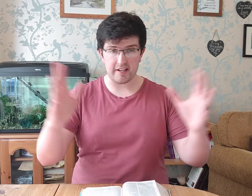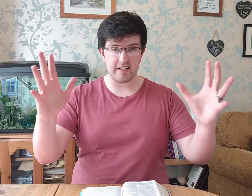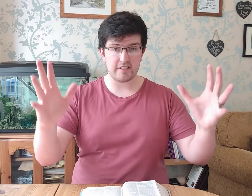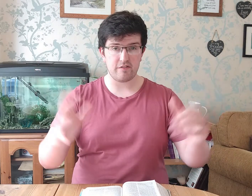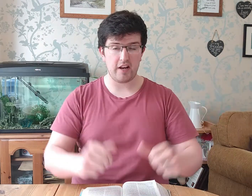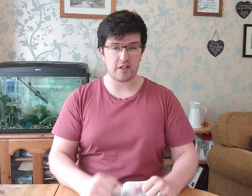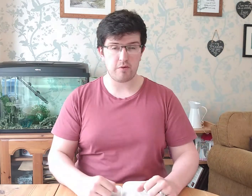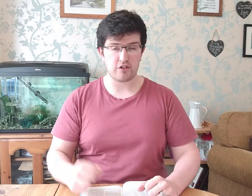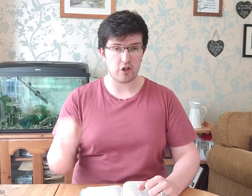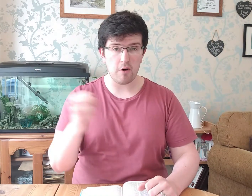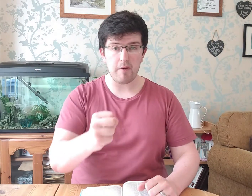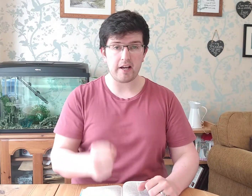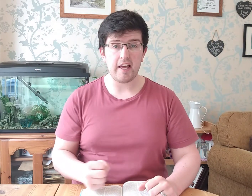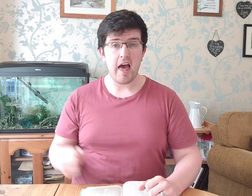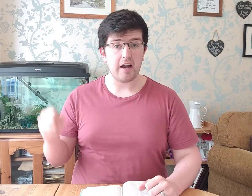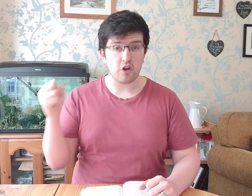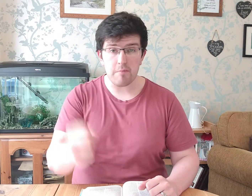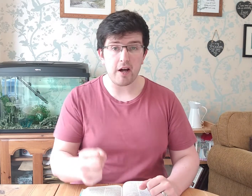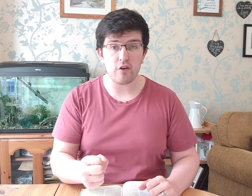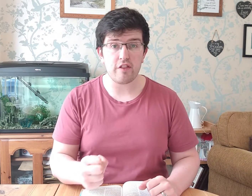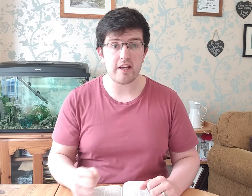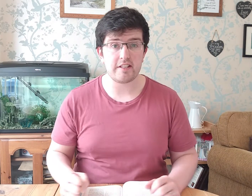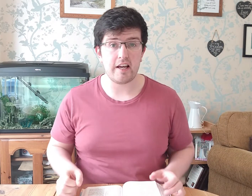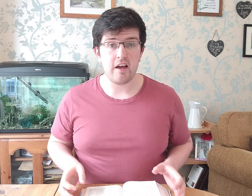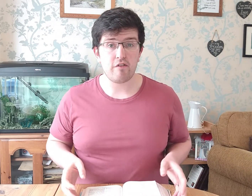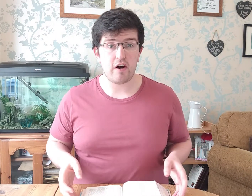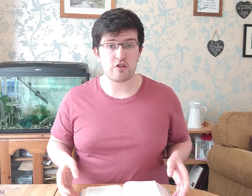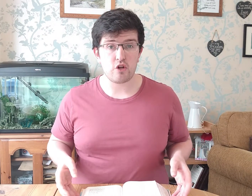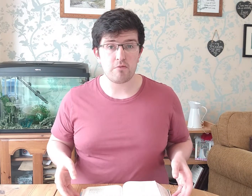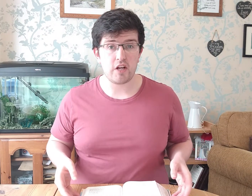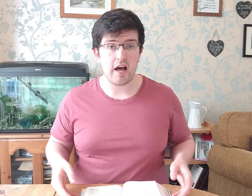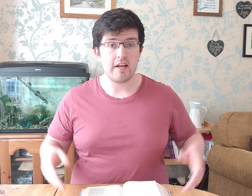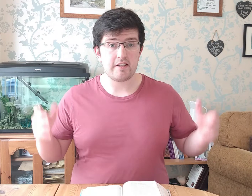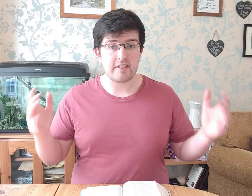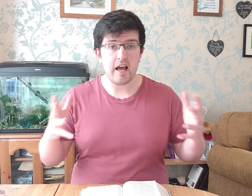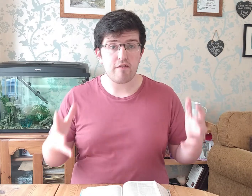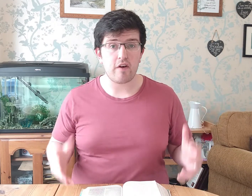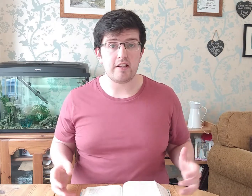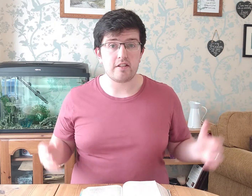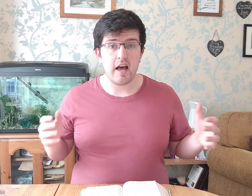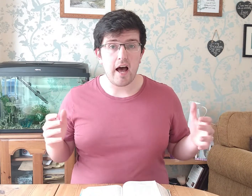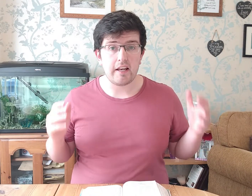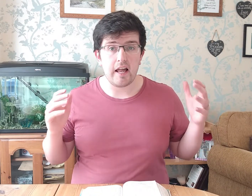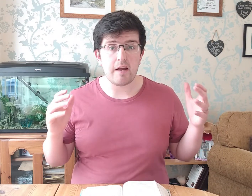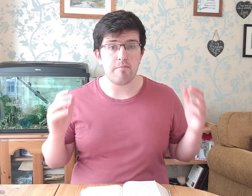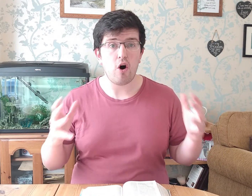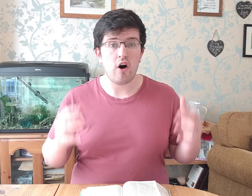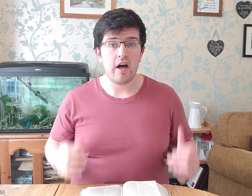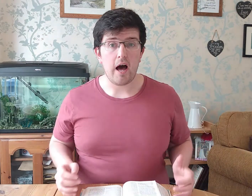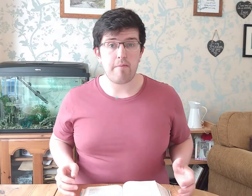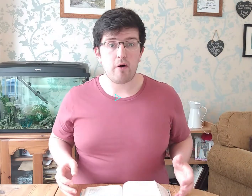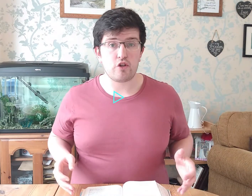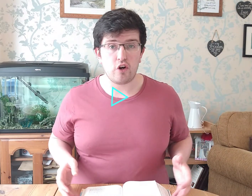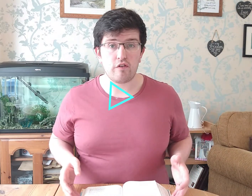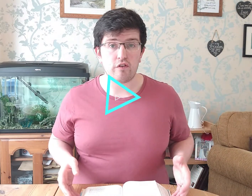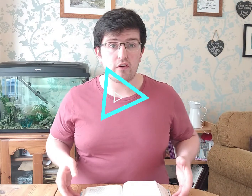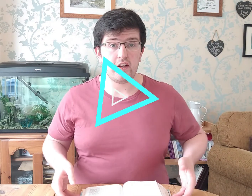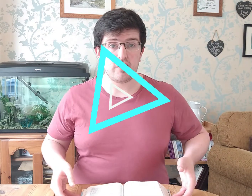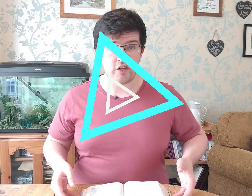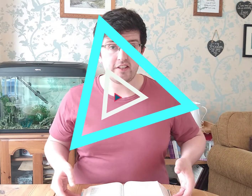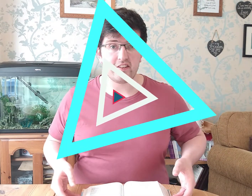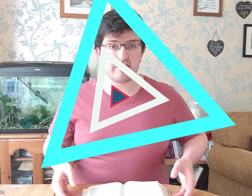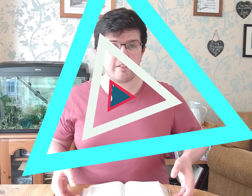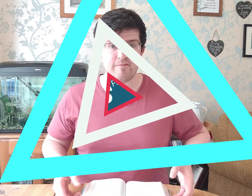We're really excited for next week, so come back and come back on Thursday for our Zoom chat to see our friends and learn more about